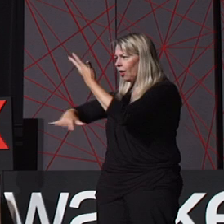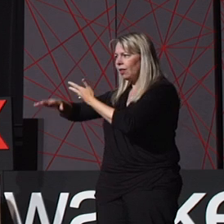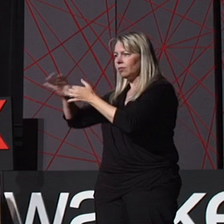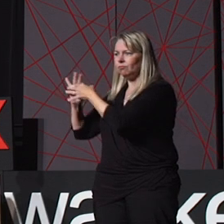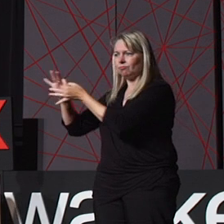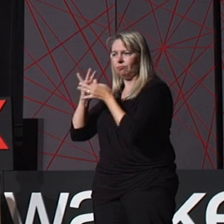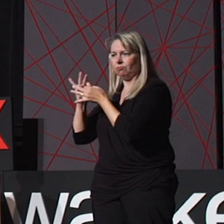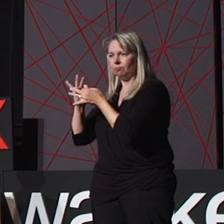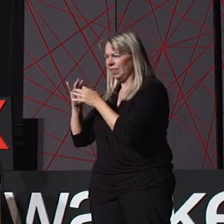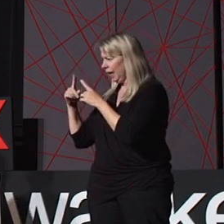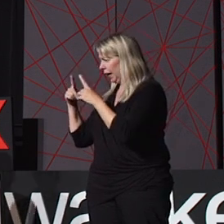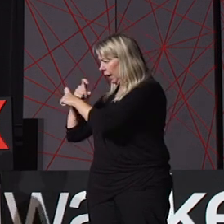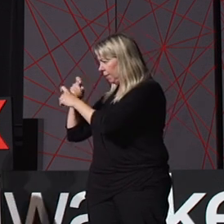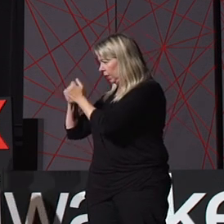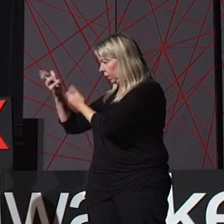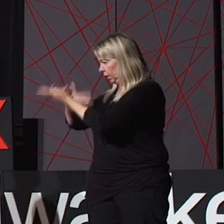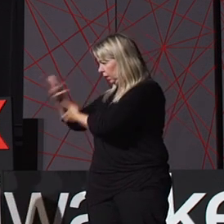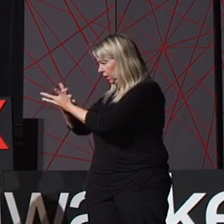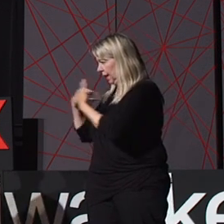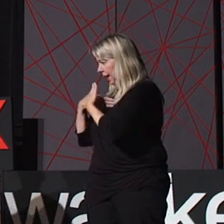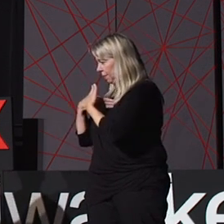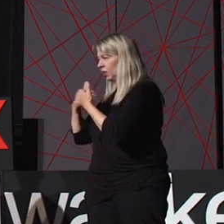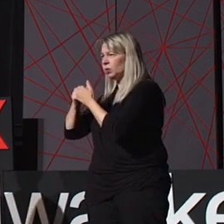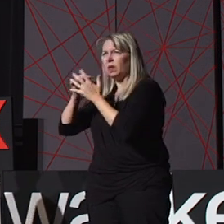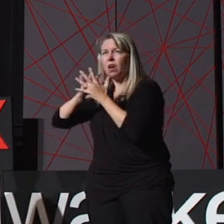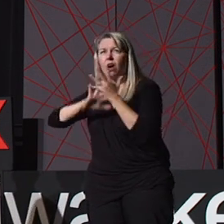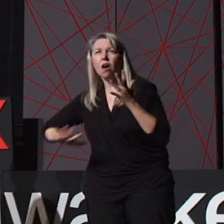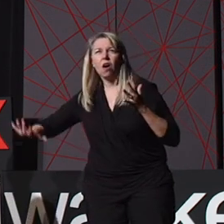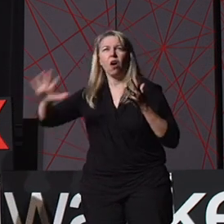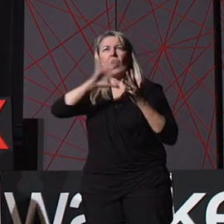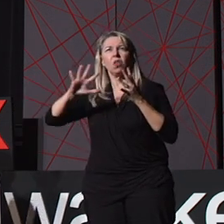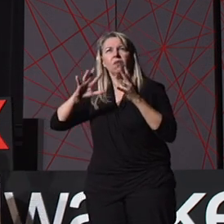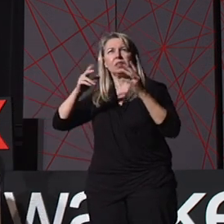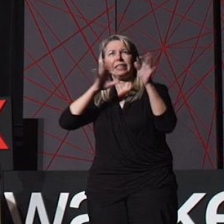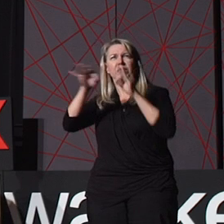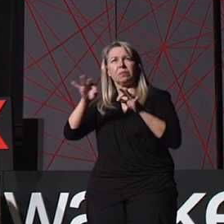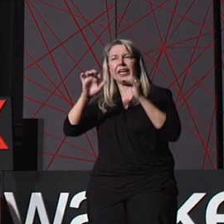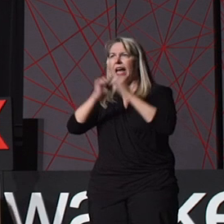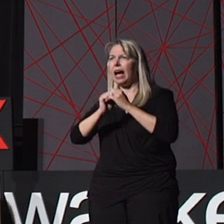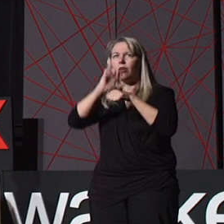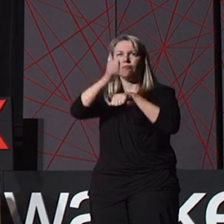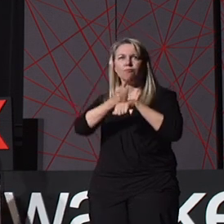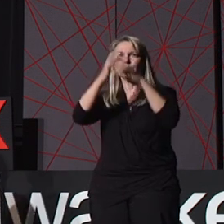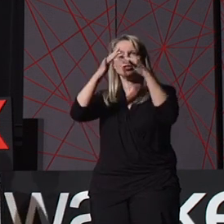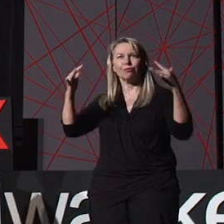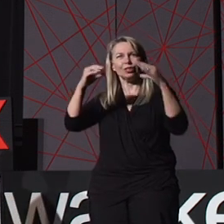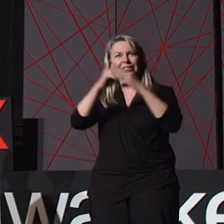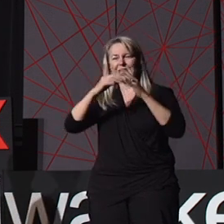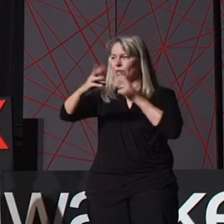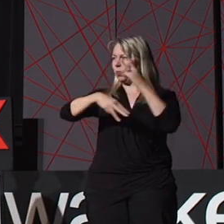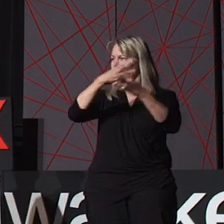complex interactions among species to broad-scale mechanistic explanations for how diversity is